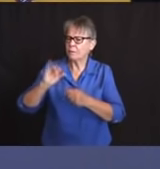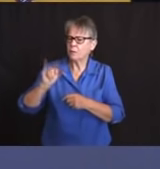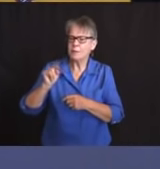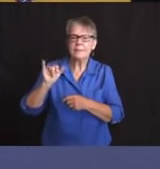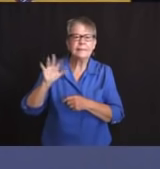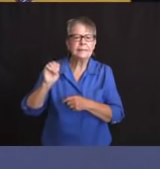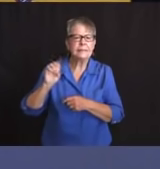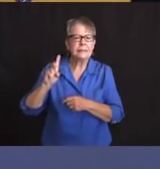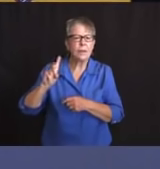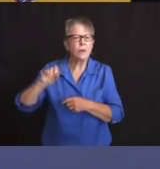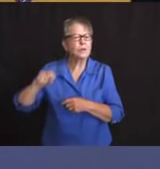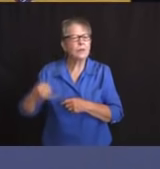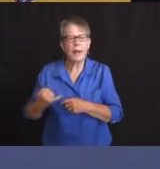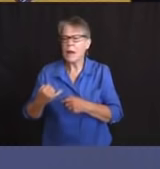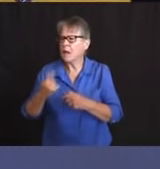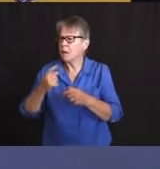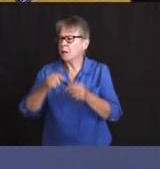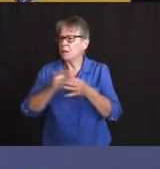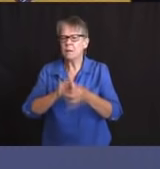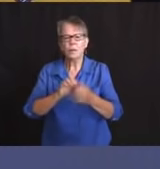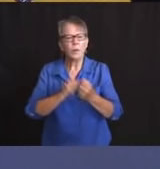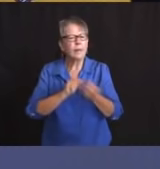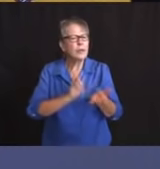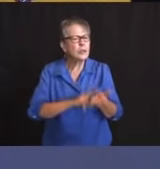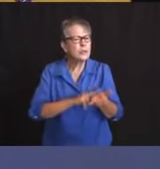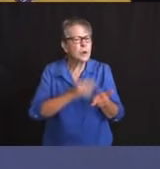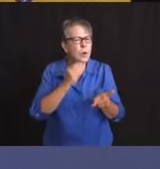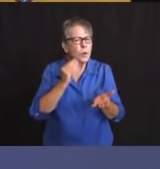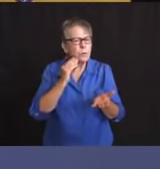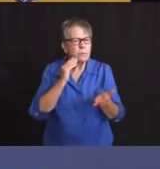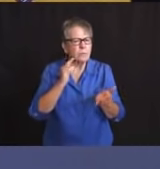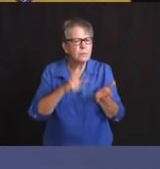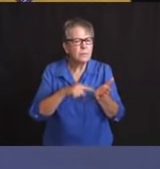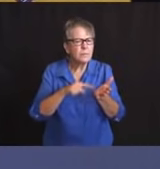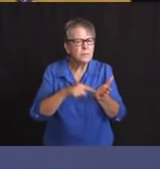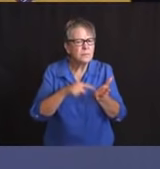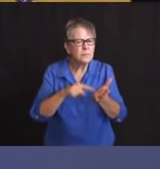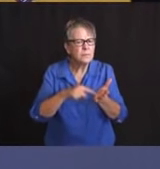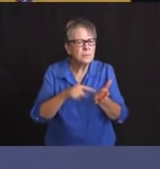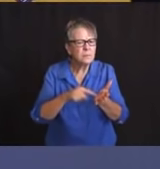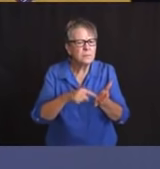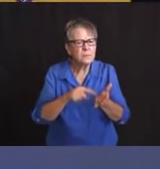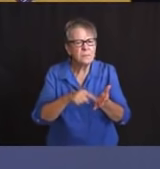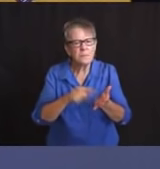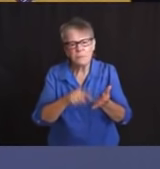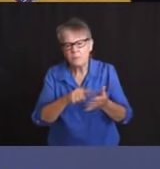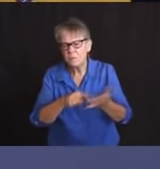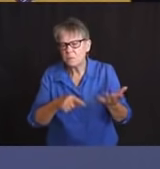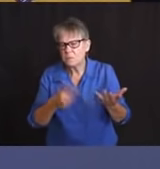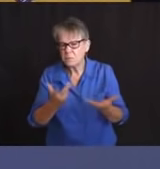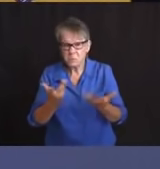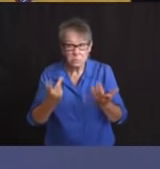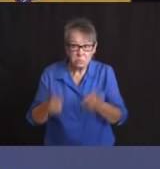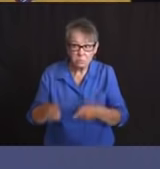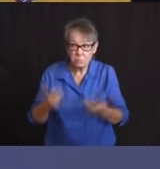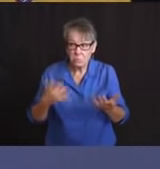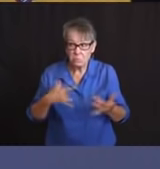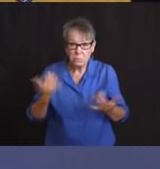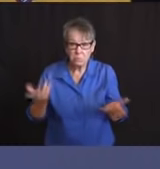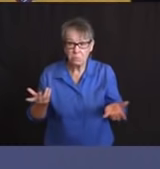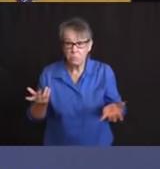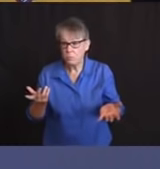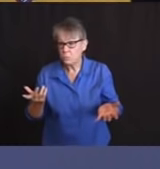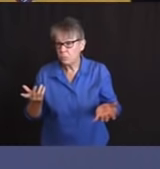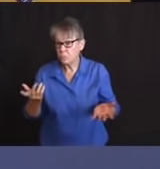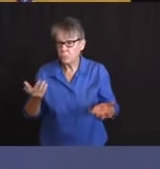review how nursing homes in New Jersey have handled the pandemic? And how confident are you in New Jersey's ability to handle a possible second wave of the virus? How